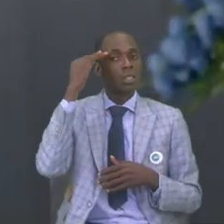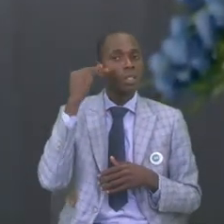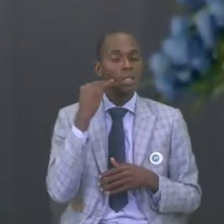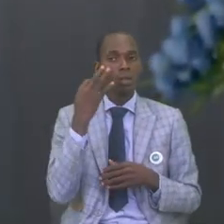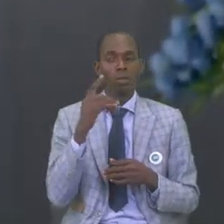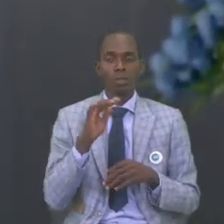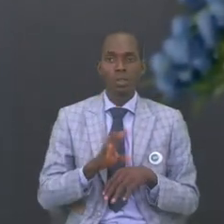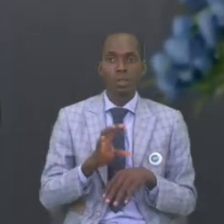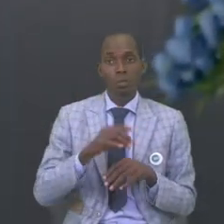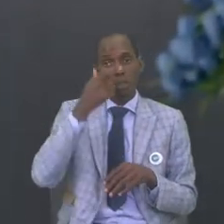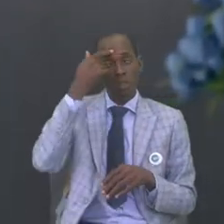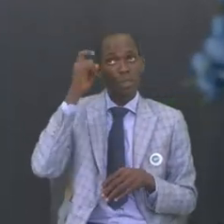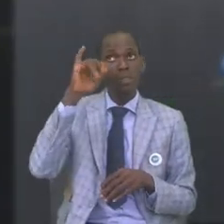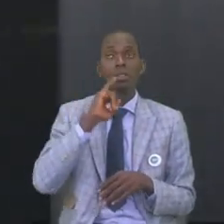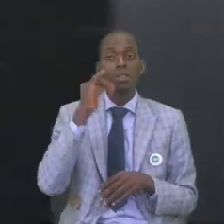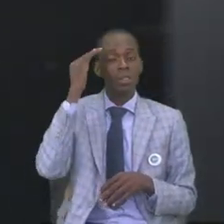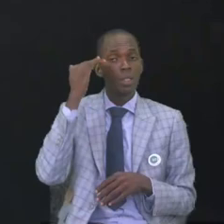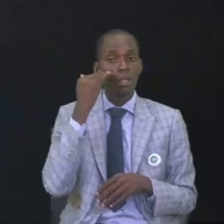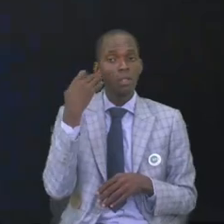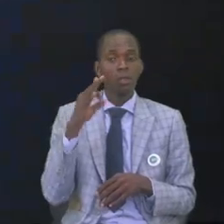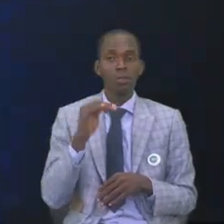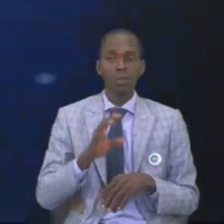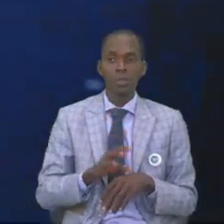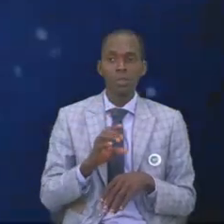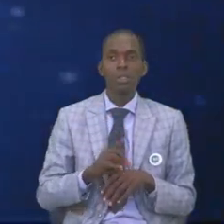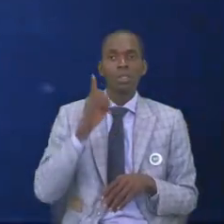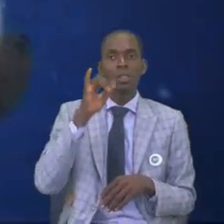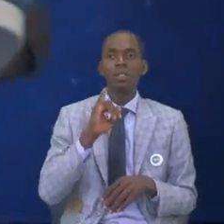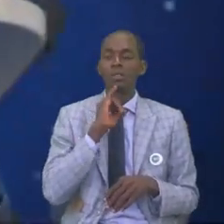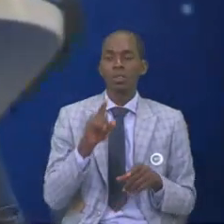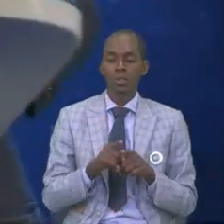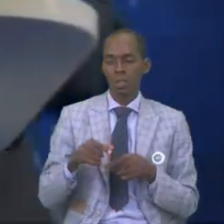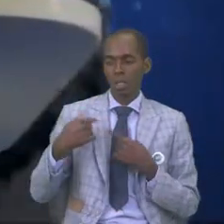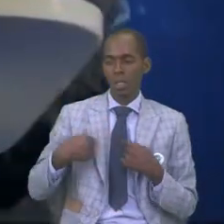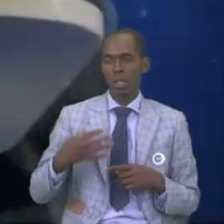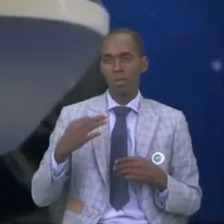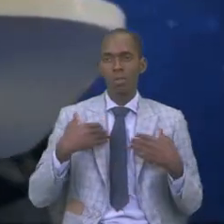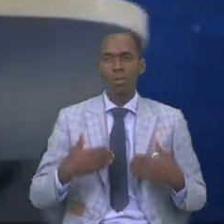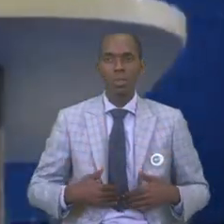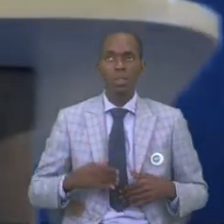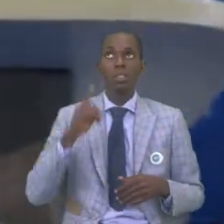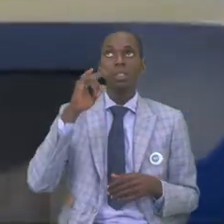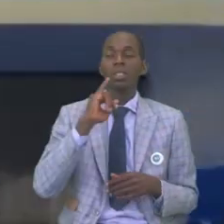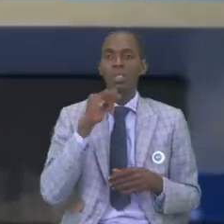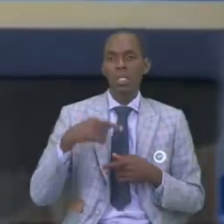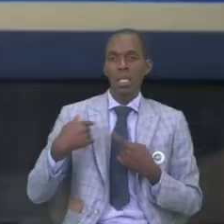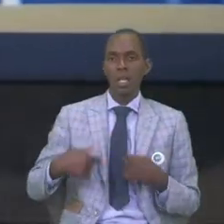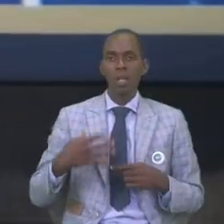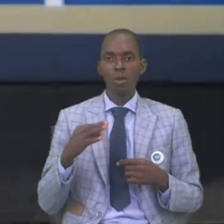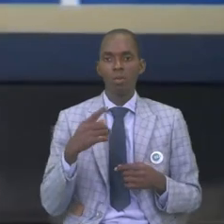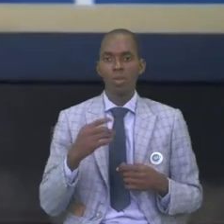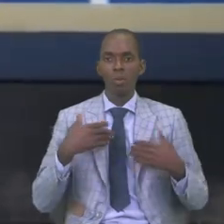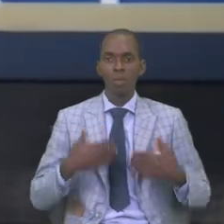the head of the church, he is the heart of the body. Is the heart of the body. And let him be like